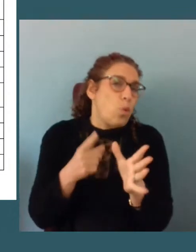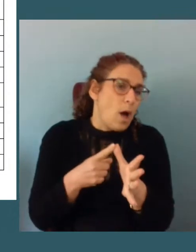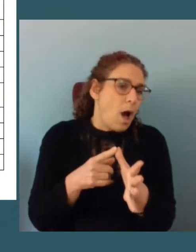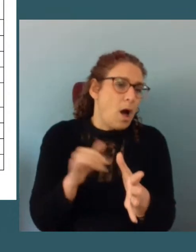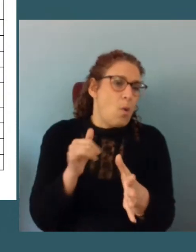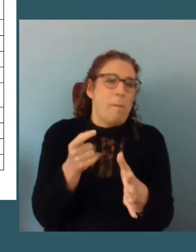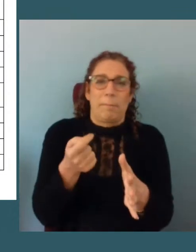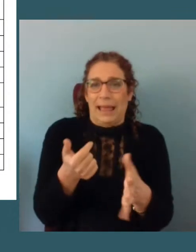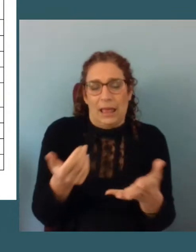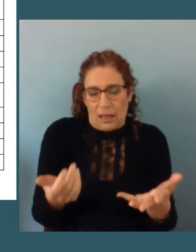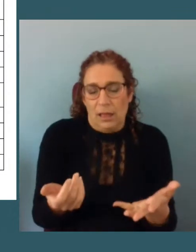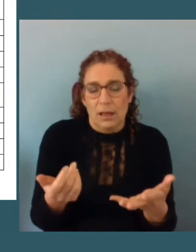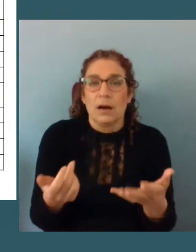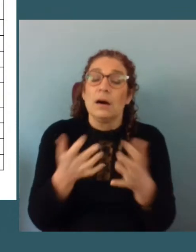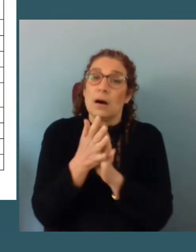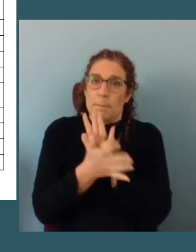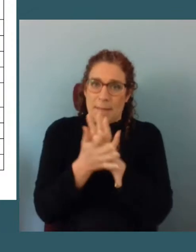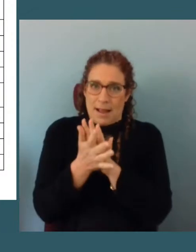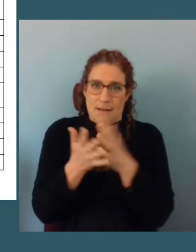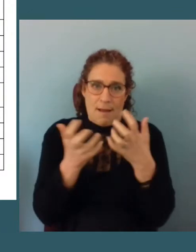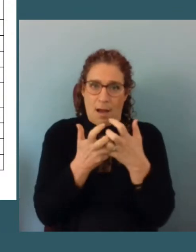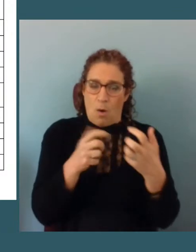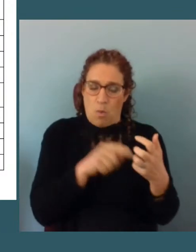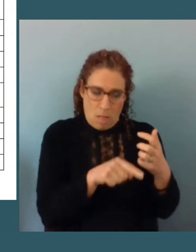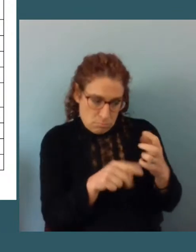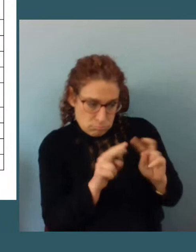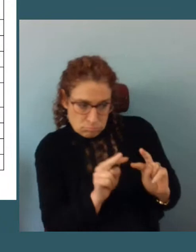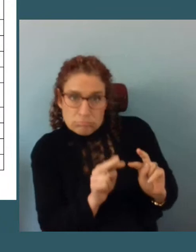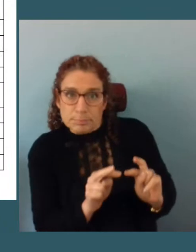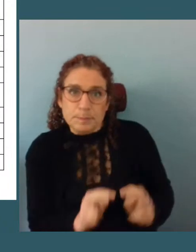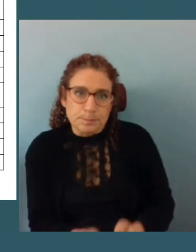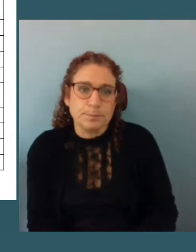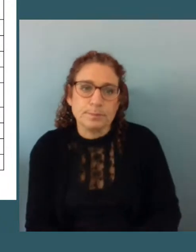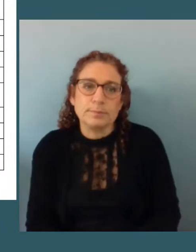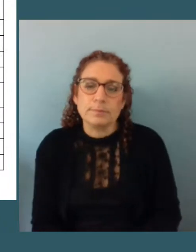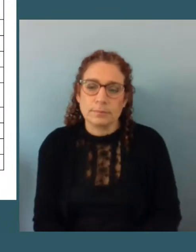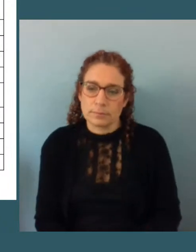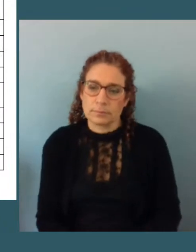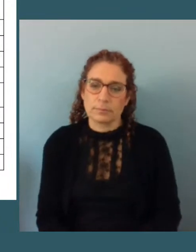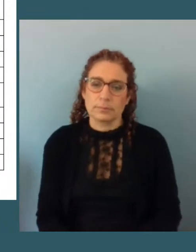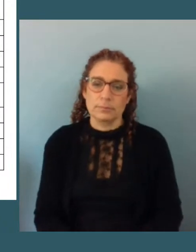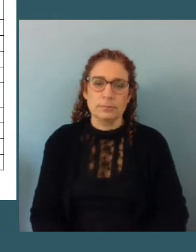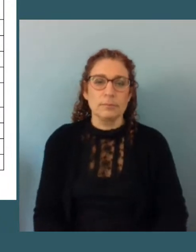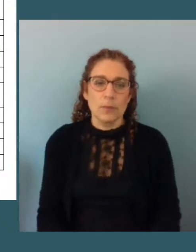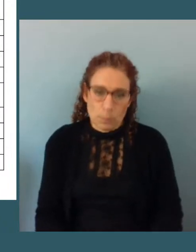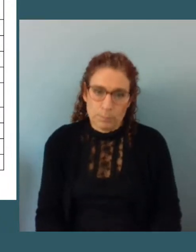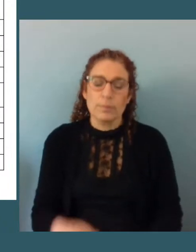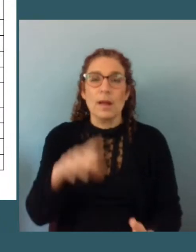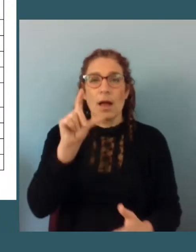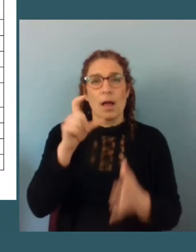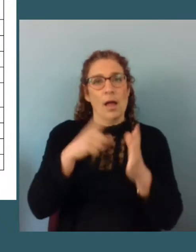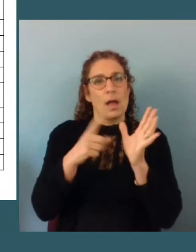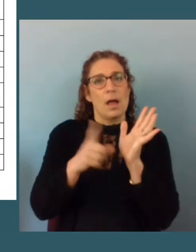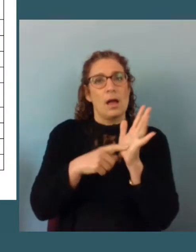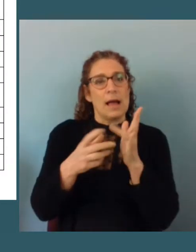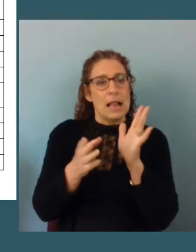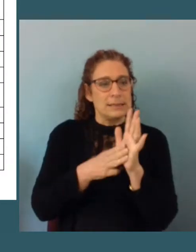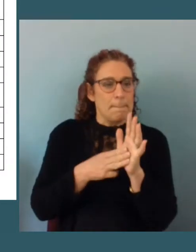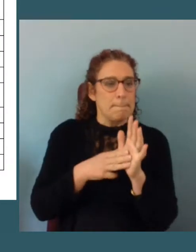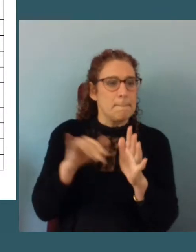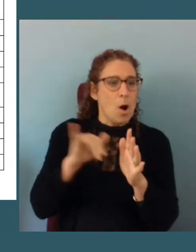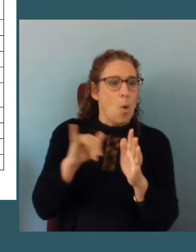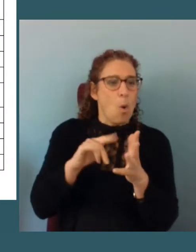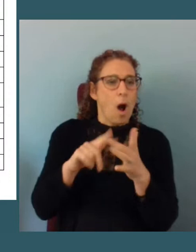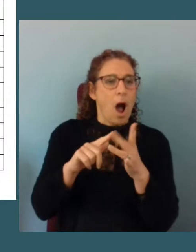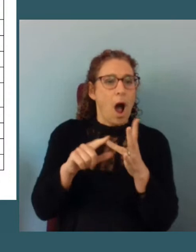individual and how they're doing. In regards to calcium and iodine, then the majority of these are fortified apart from